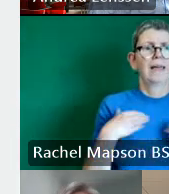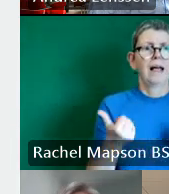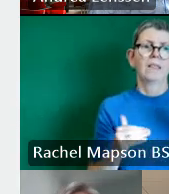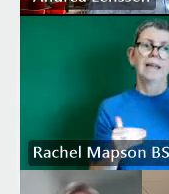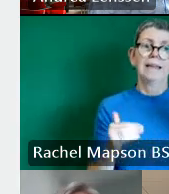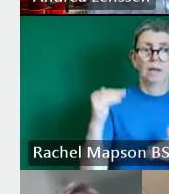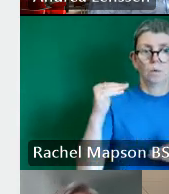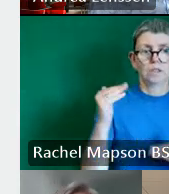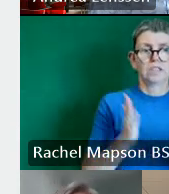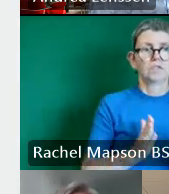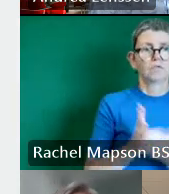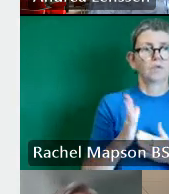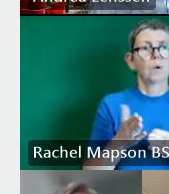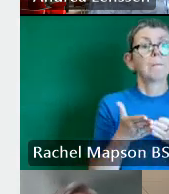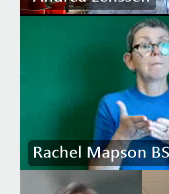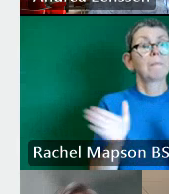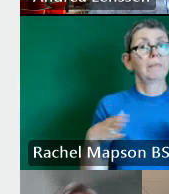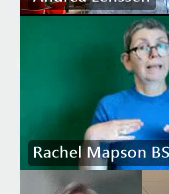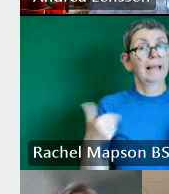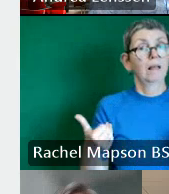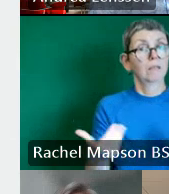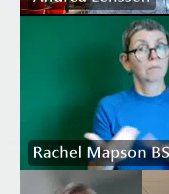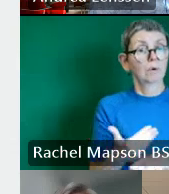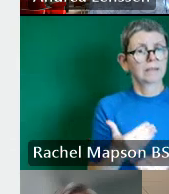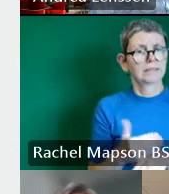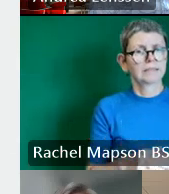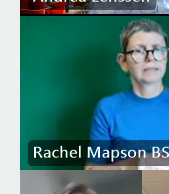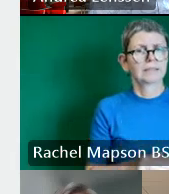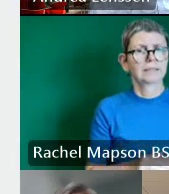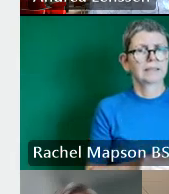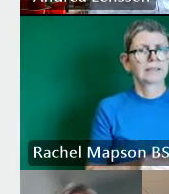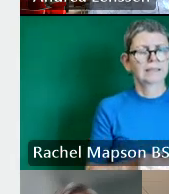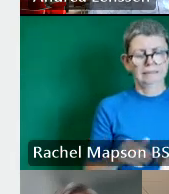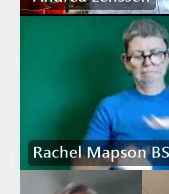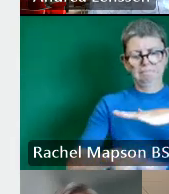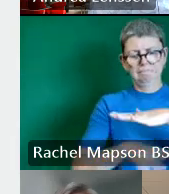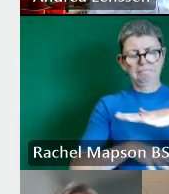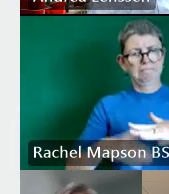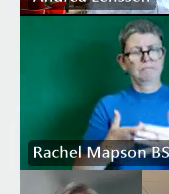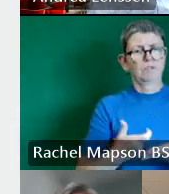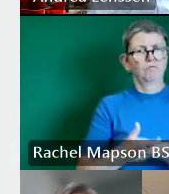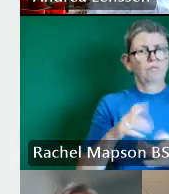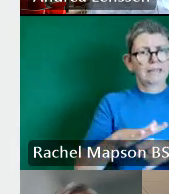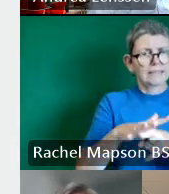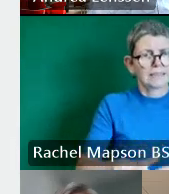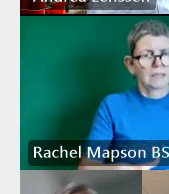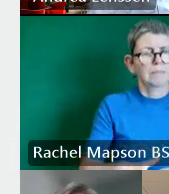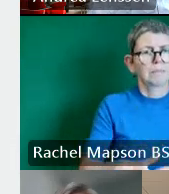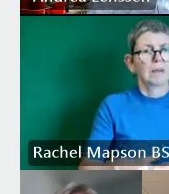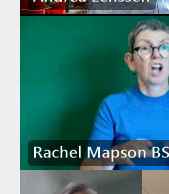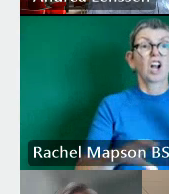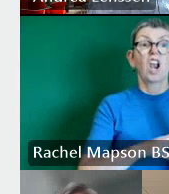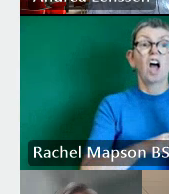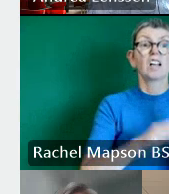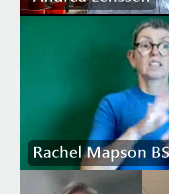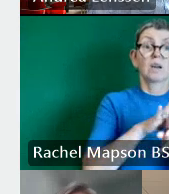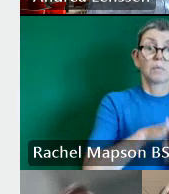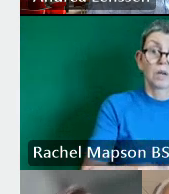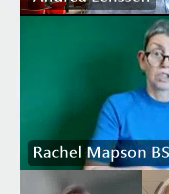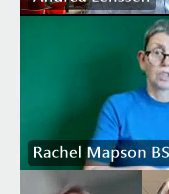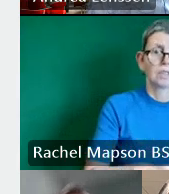practice. Now, this says that institutional racism, class oppression, gender discrimination, and exploitation are the root